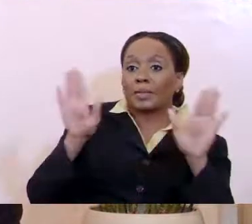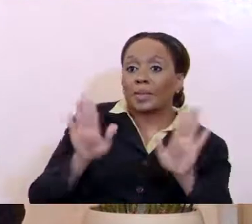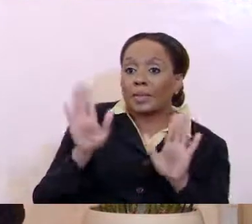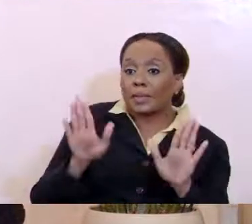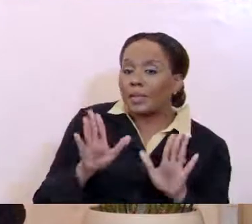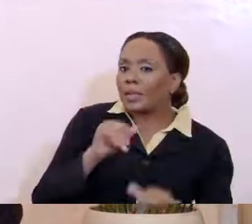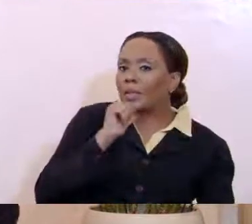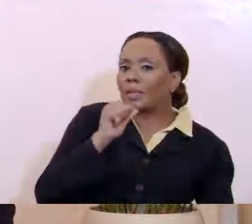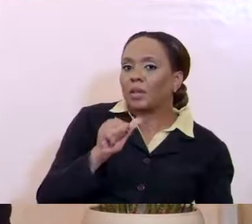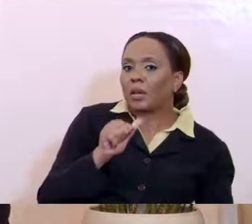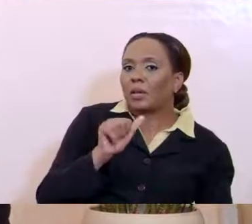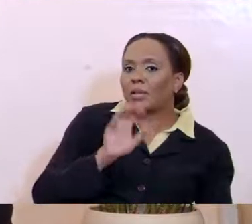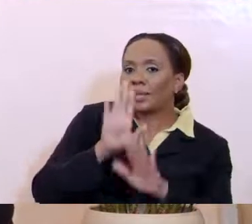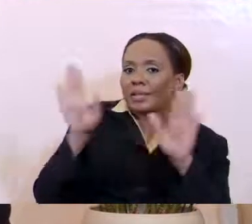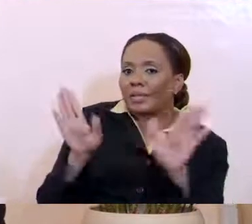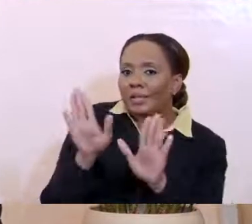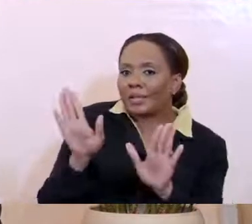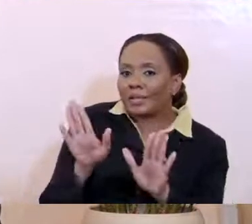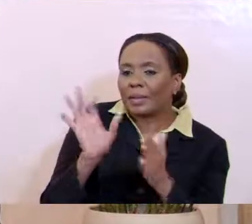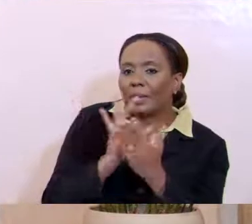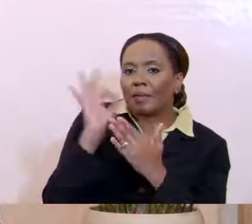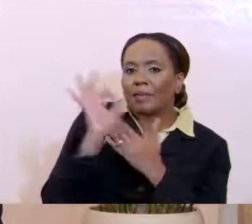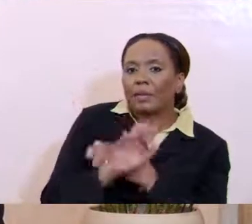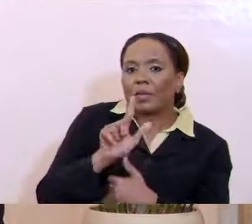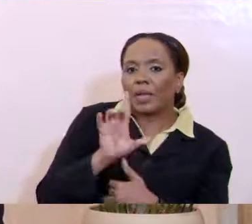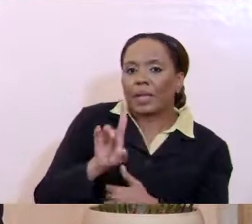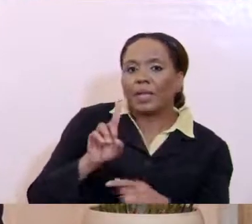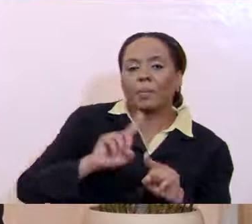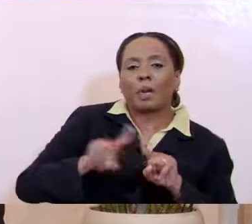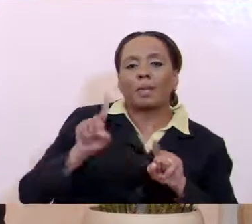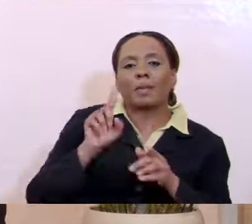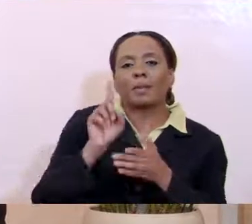Sunday, but Sunday of the following week.